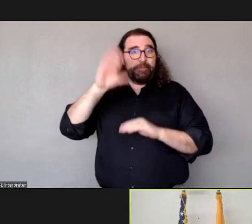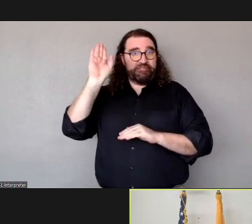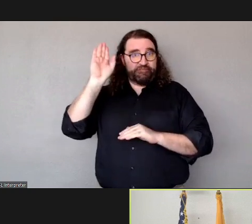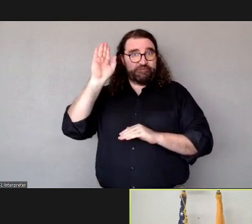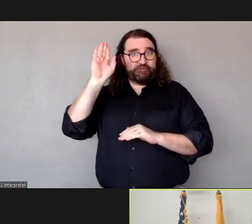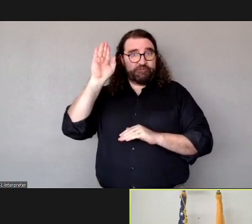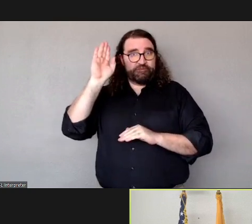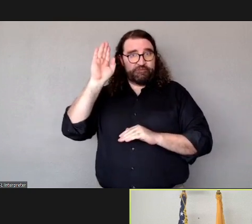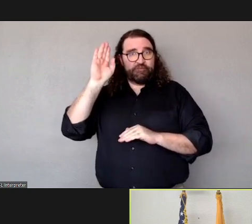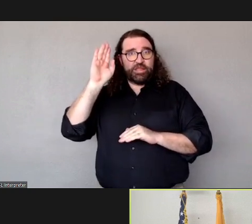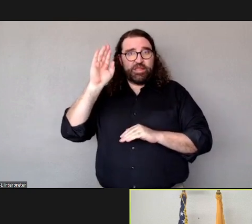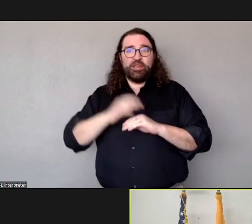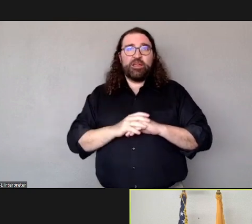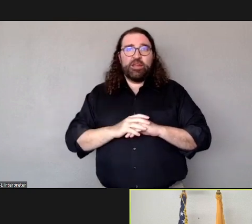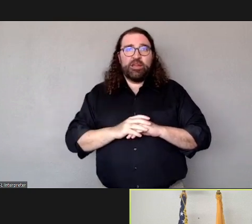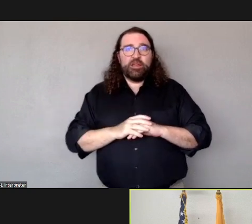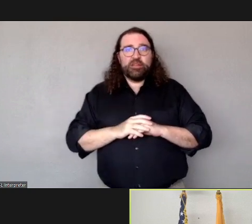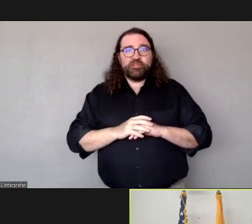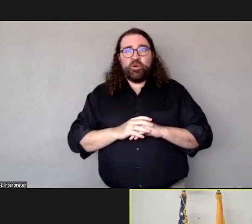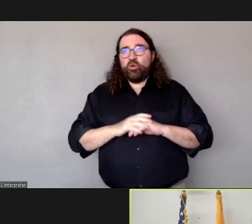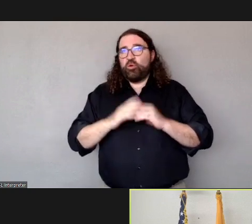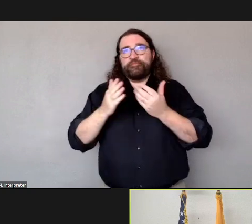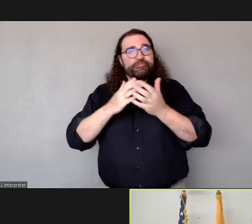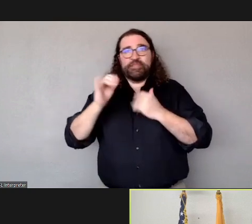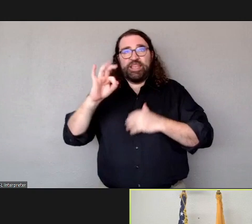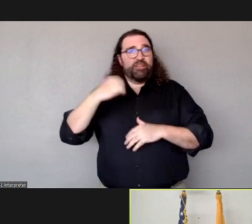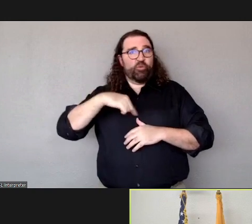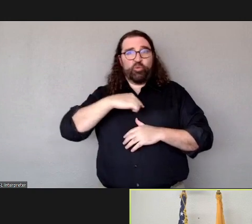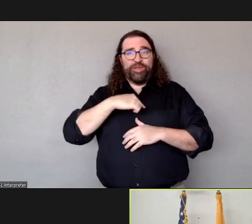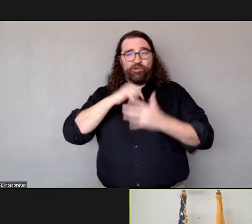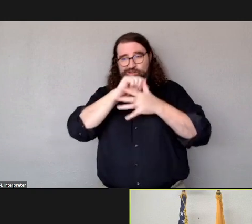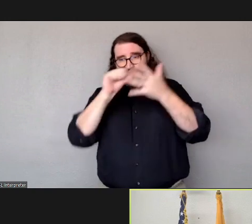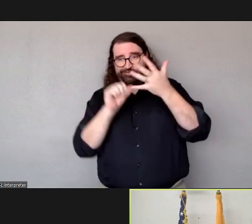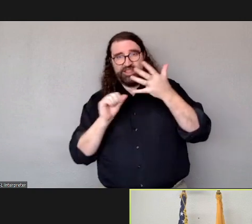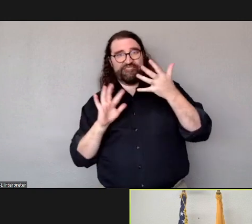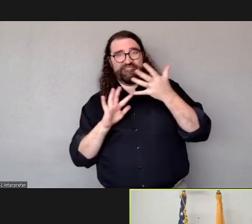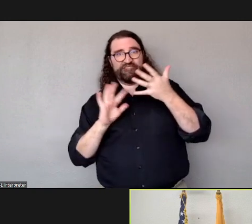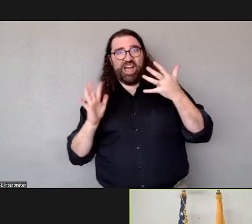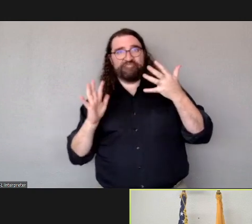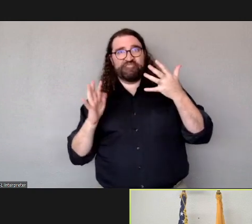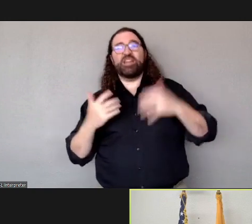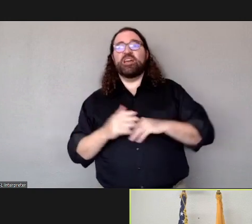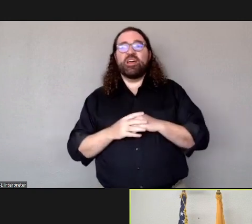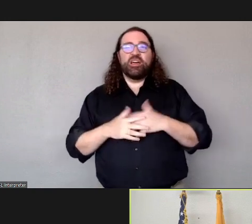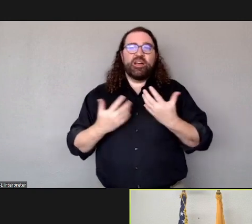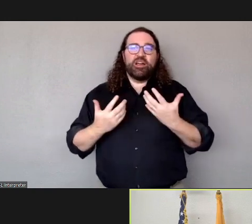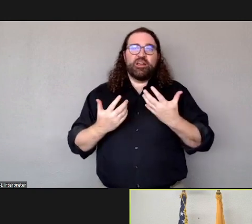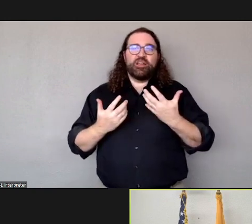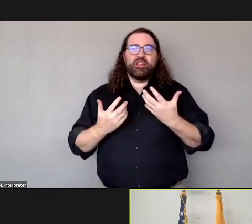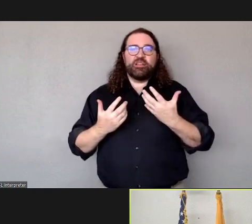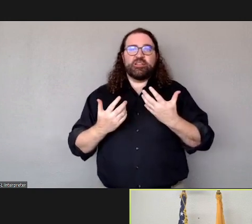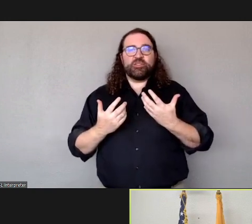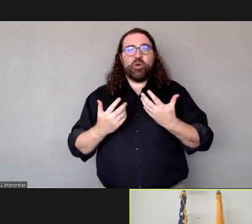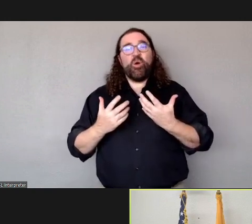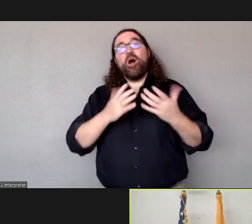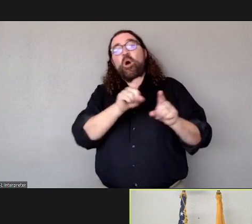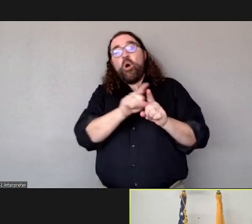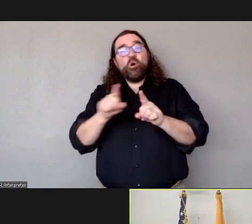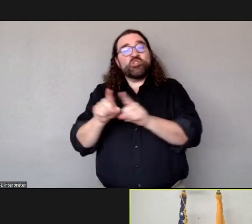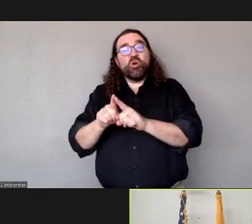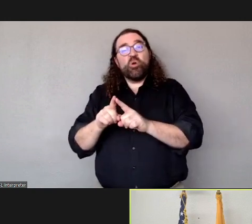alone, and if we were number 5, and those were the only factors that would confirm that. In addition, we have the highest